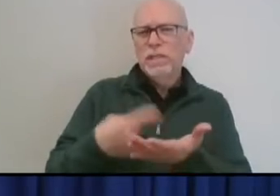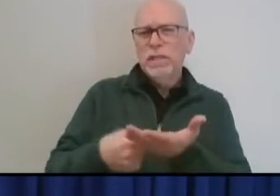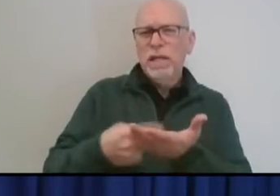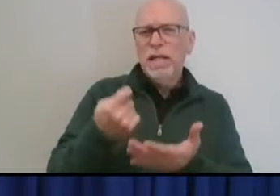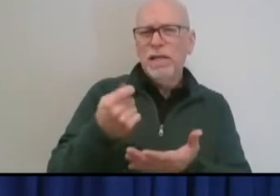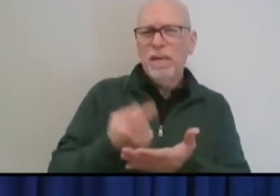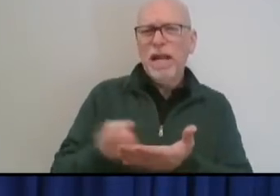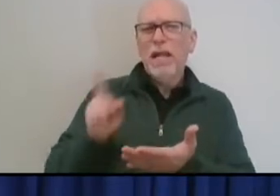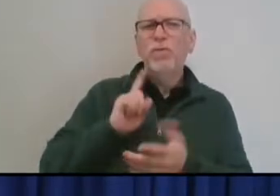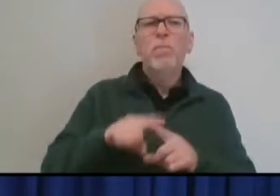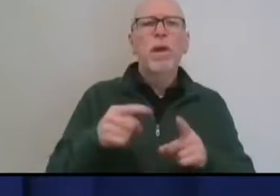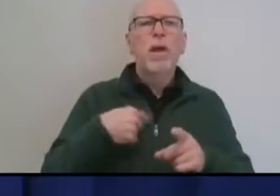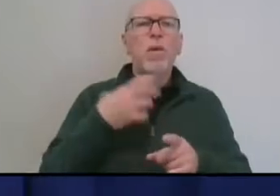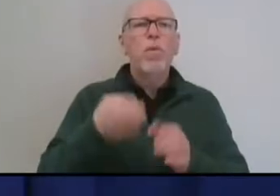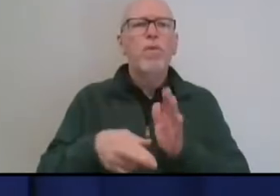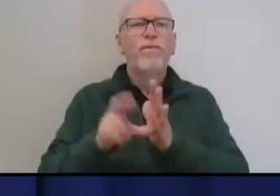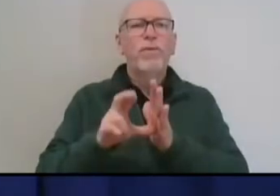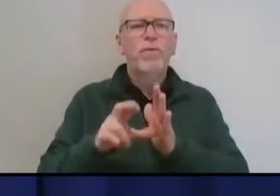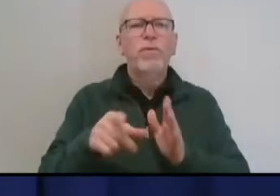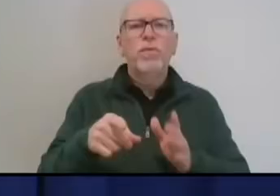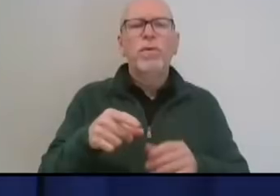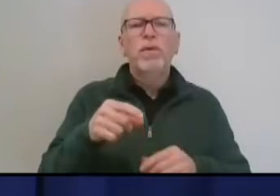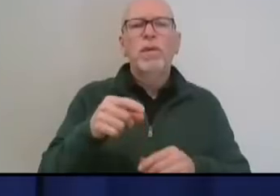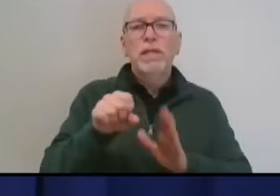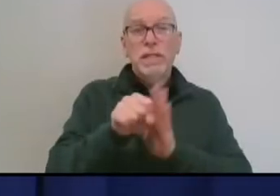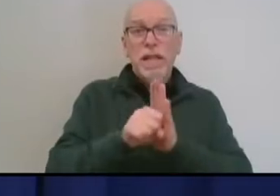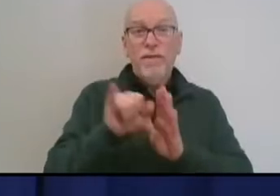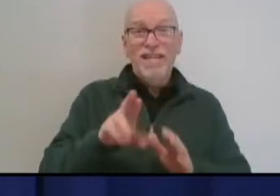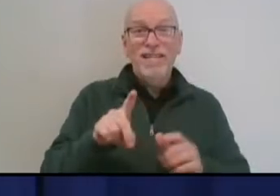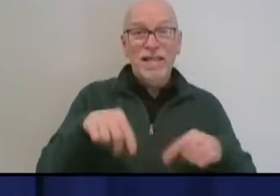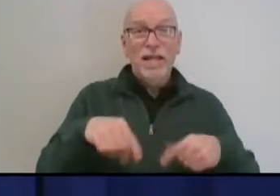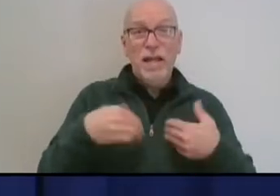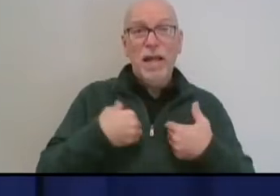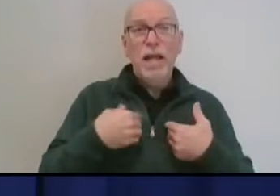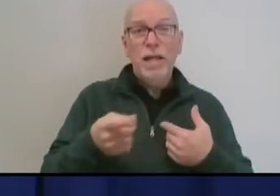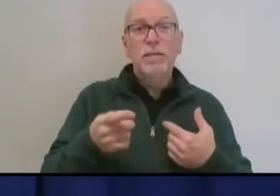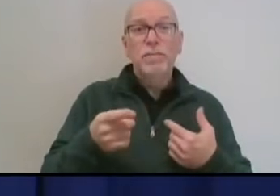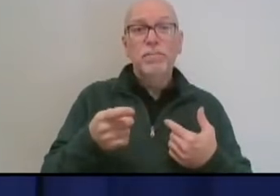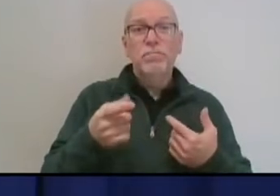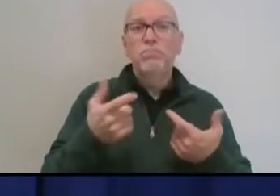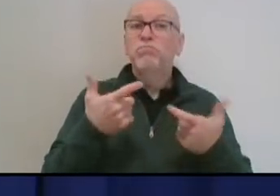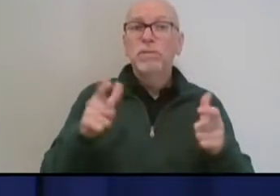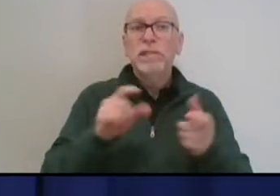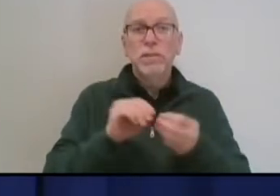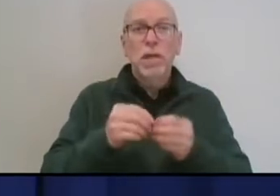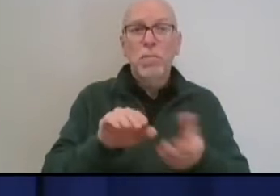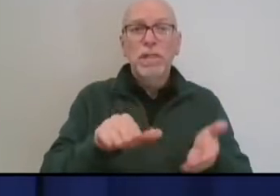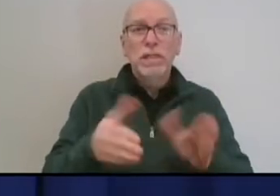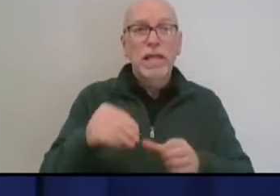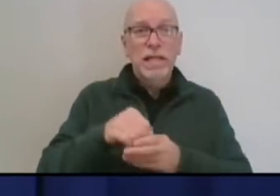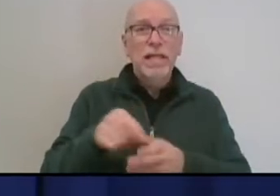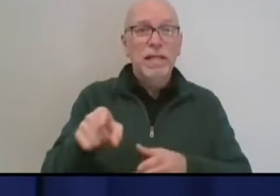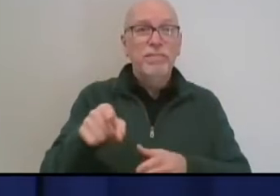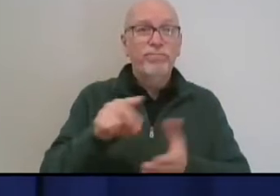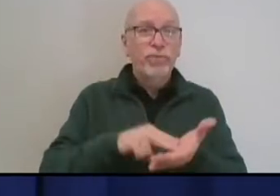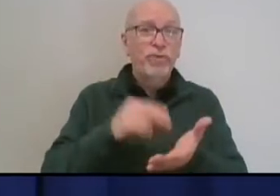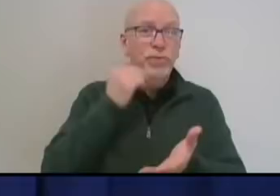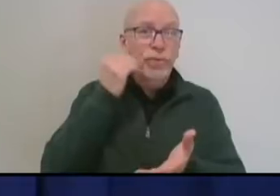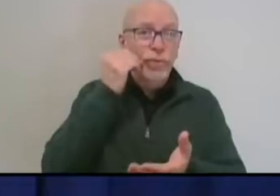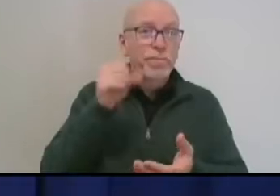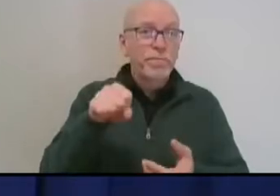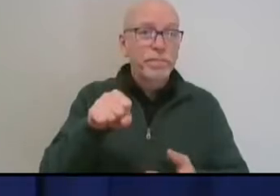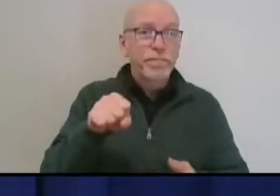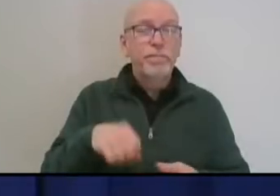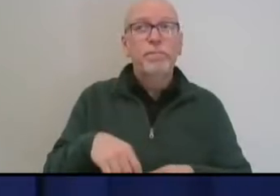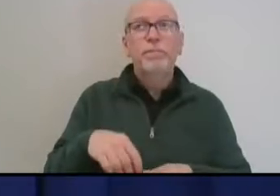but I'll kind of review that. The state of Indiana has had a significant number of deaths in our long-term care facilities, as